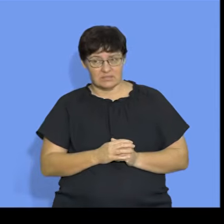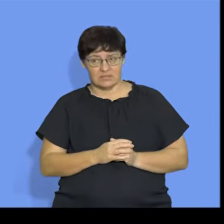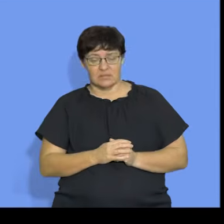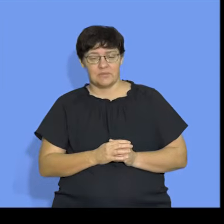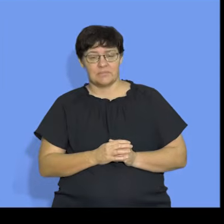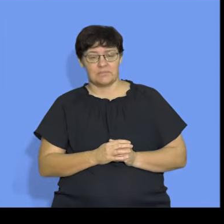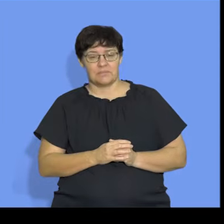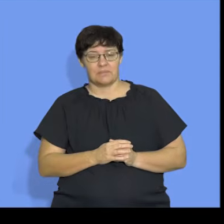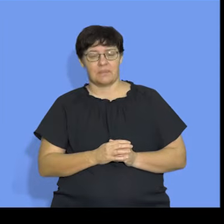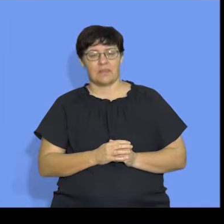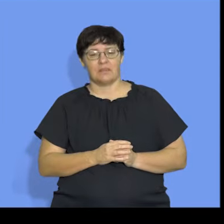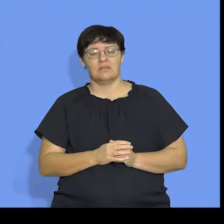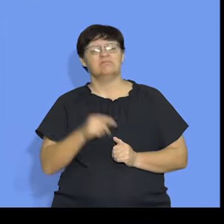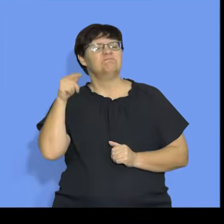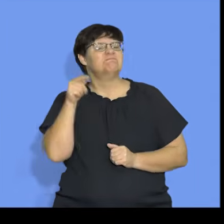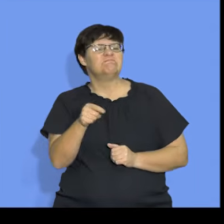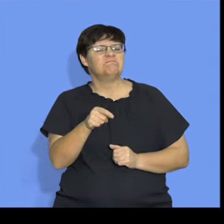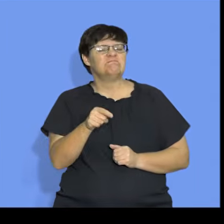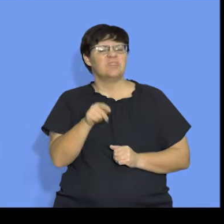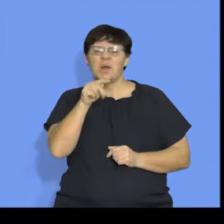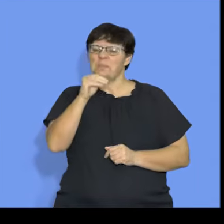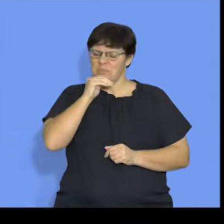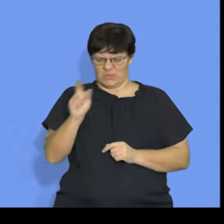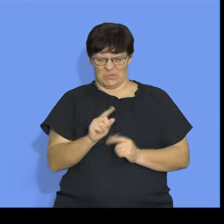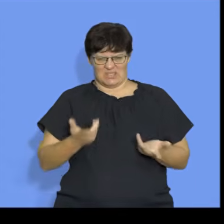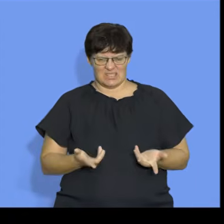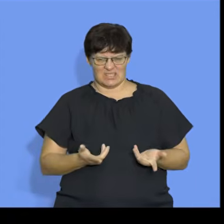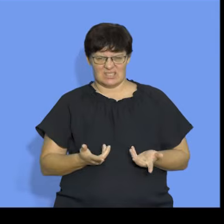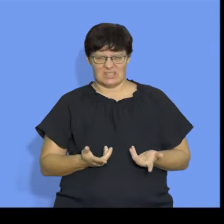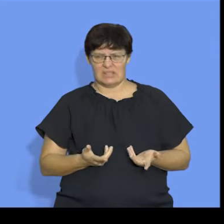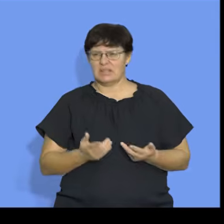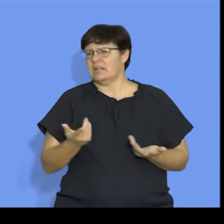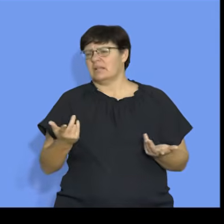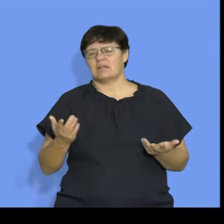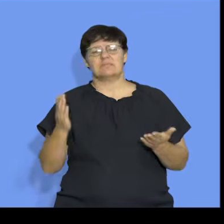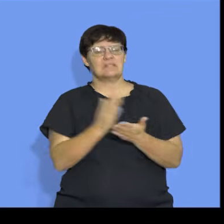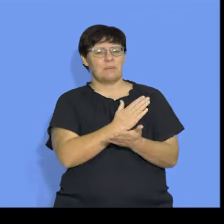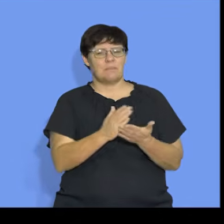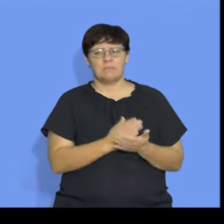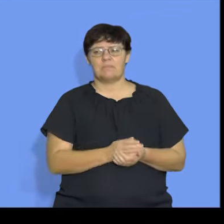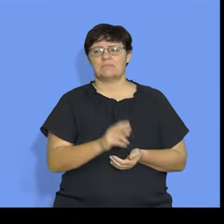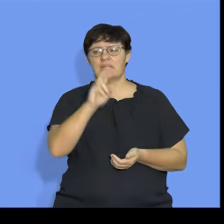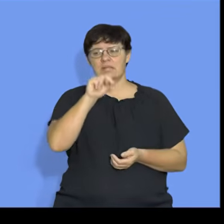recycling. What do we mean by that? There are certain things, like nitrogen's one of them,